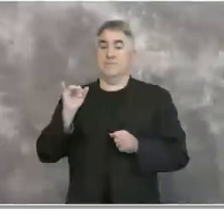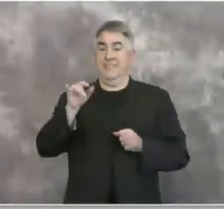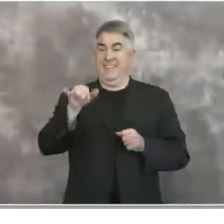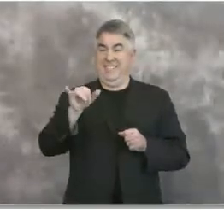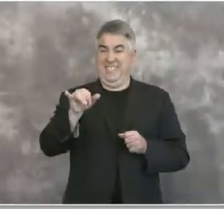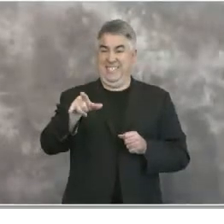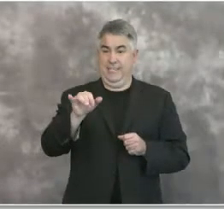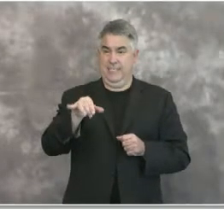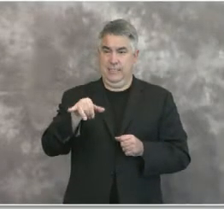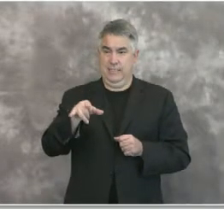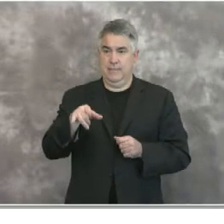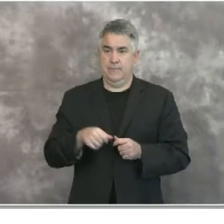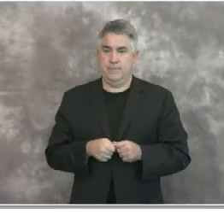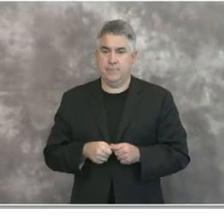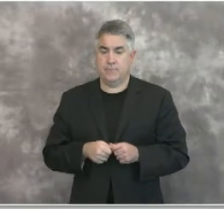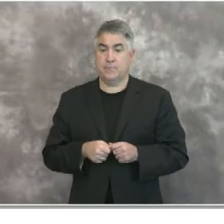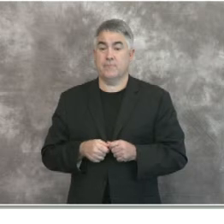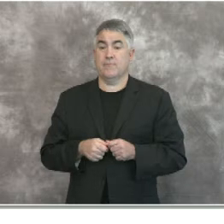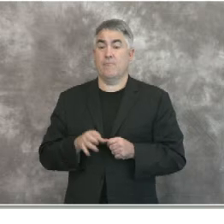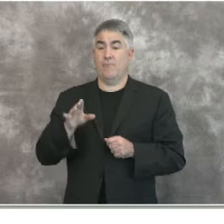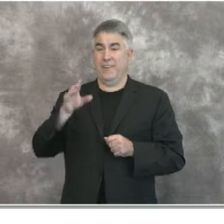So if